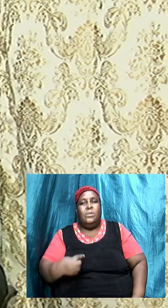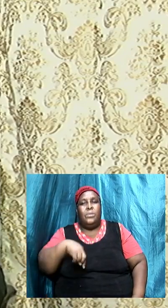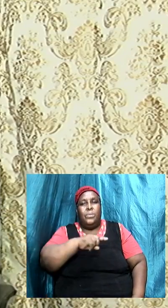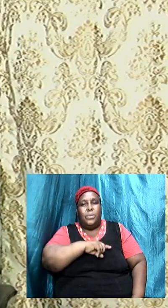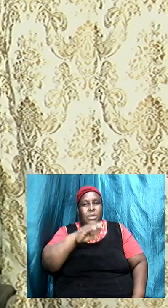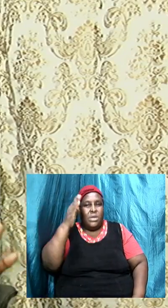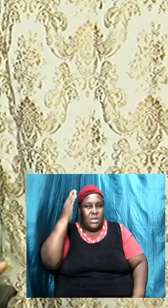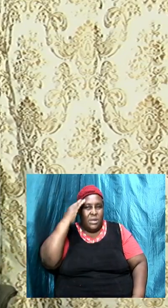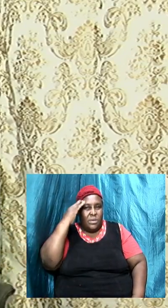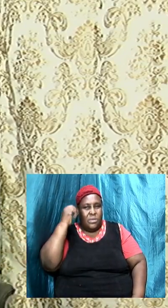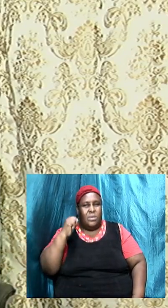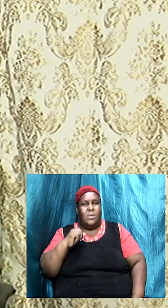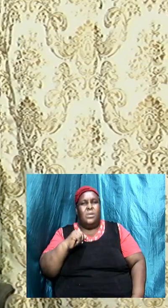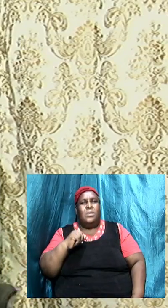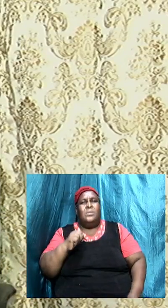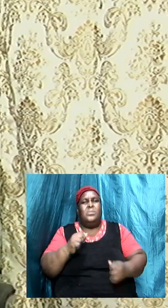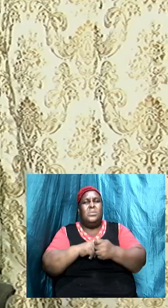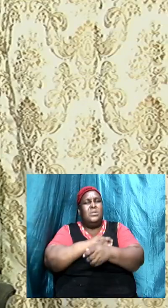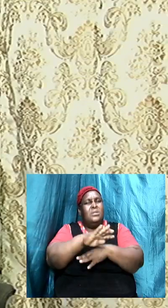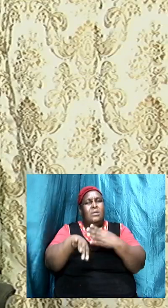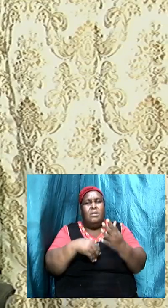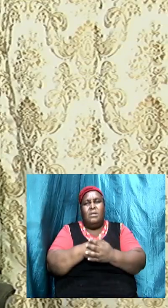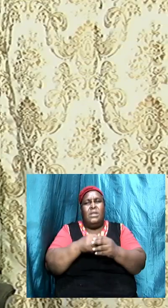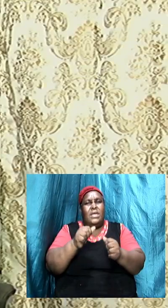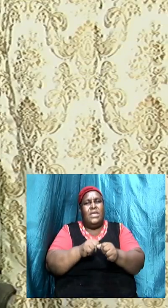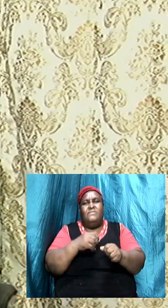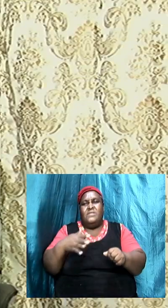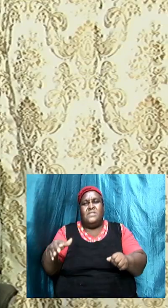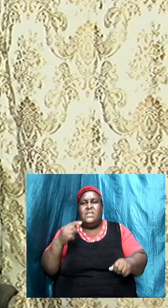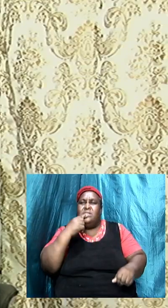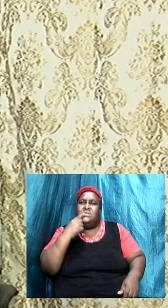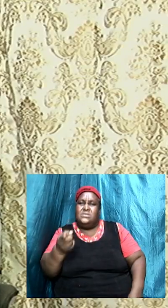that, look here, with all everything that is blowing